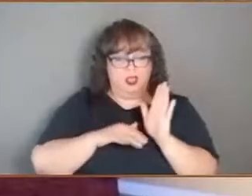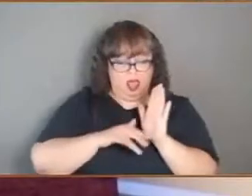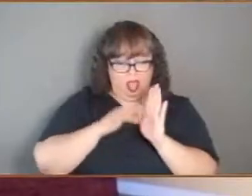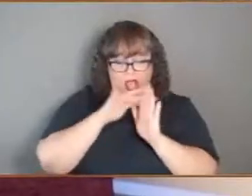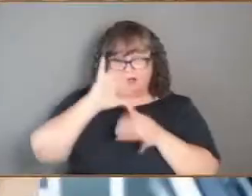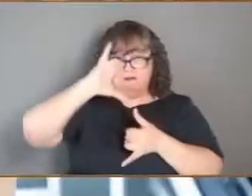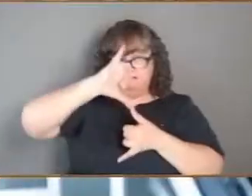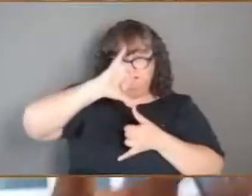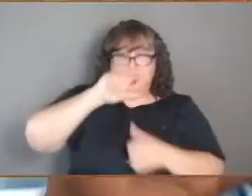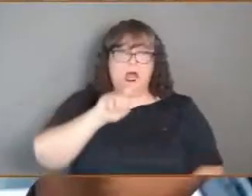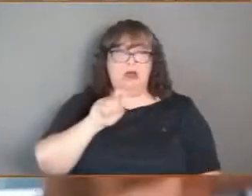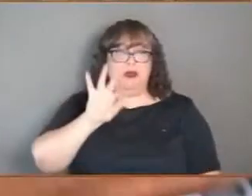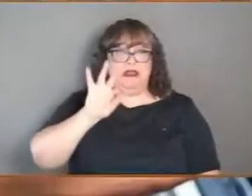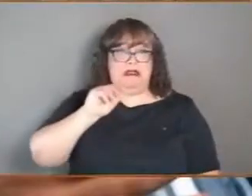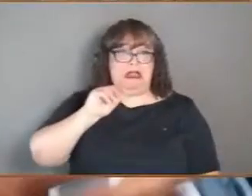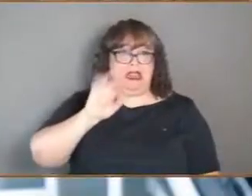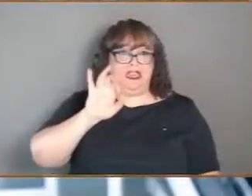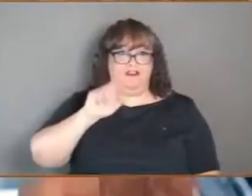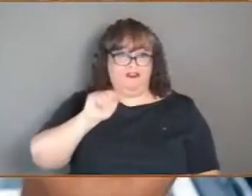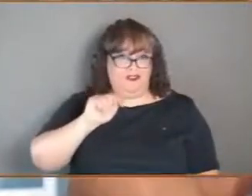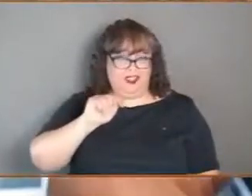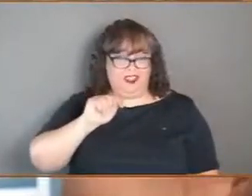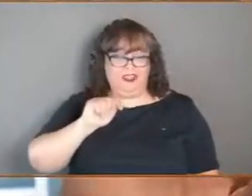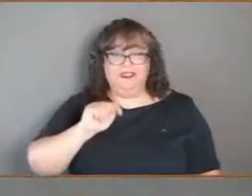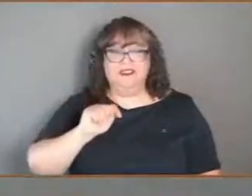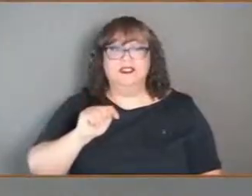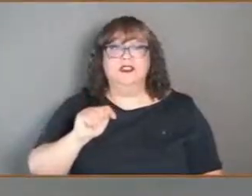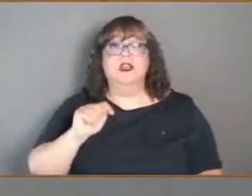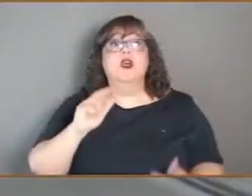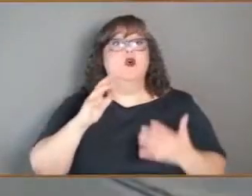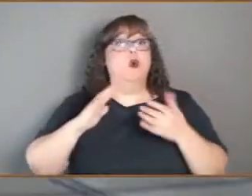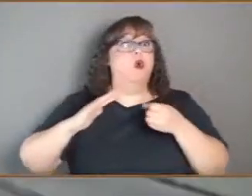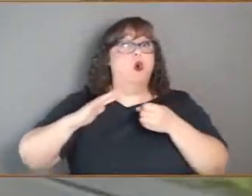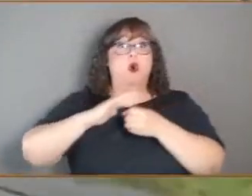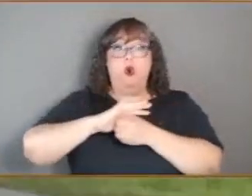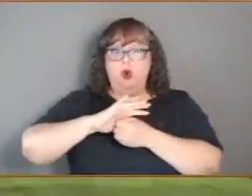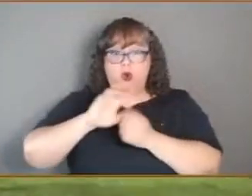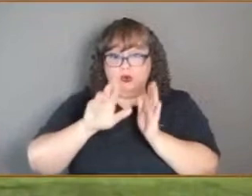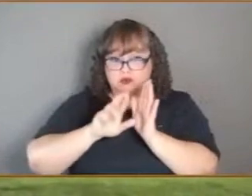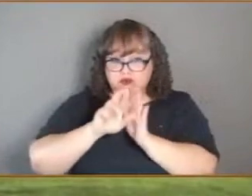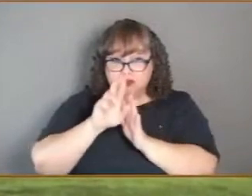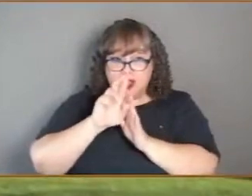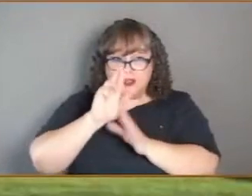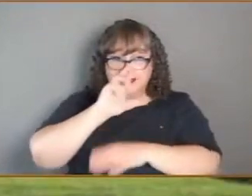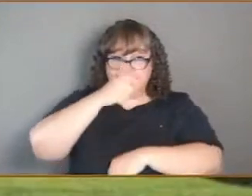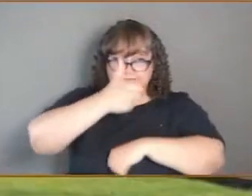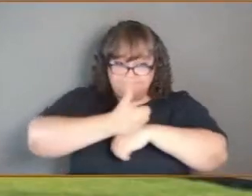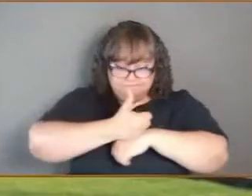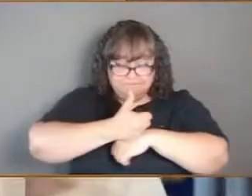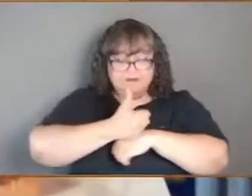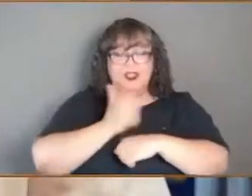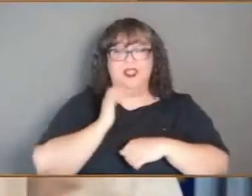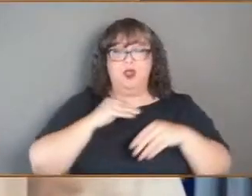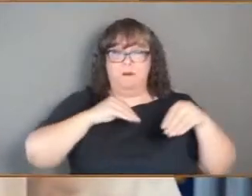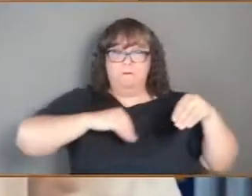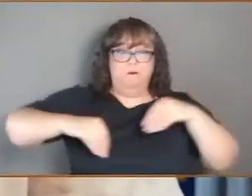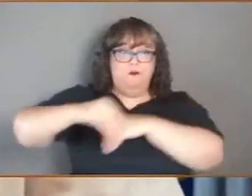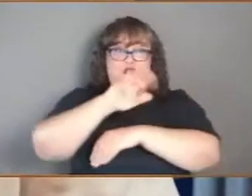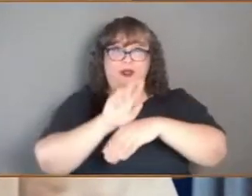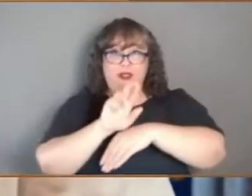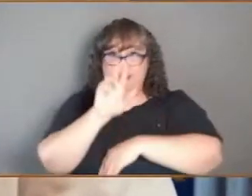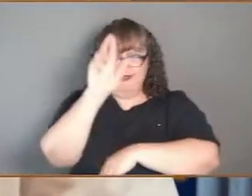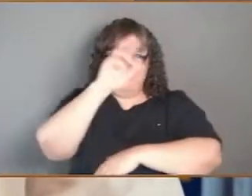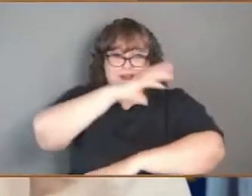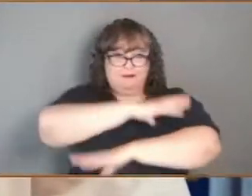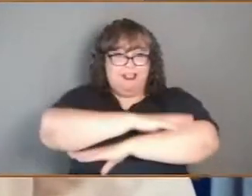tall. So we have the entire vehicle right now sitting on our mobile launch platform, 1.3 million pound